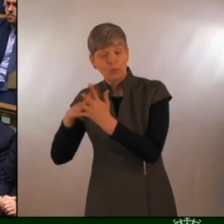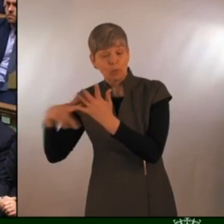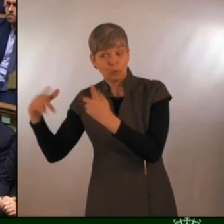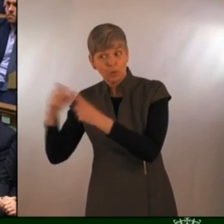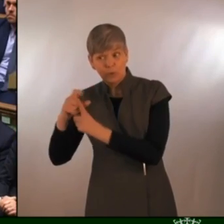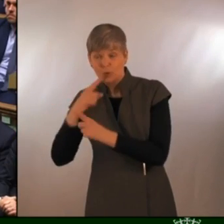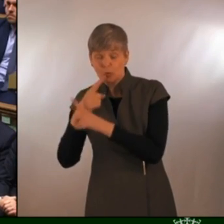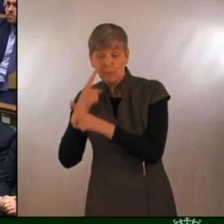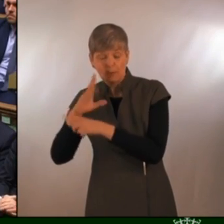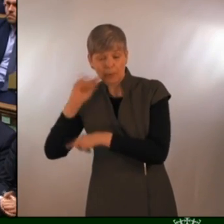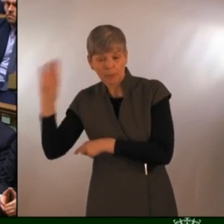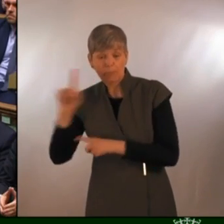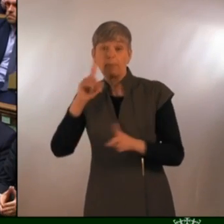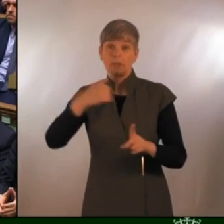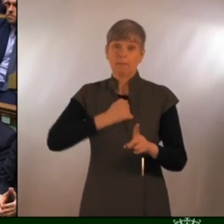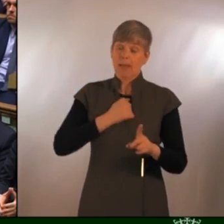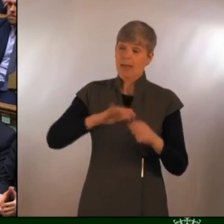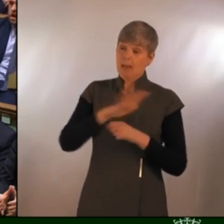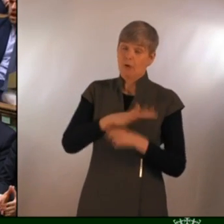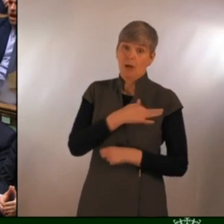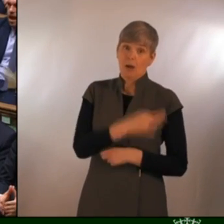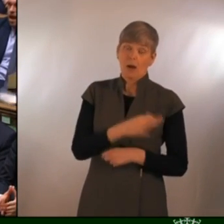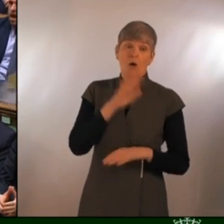homes have been built since Andy Street became our mess,